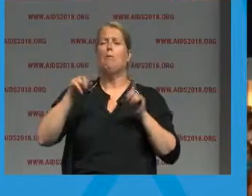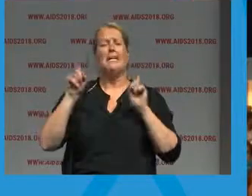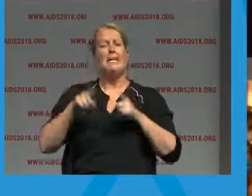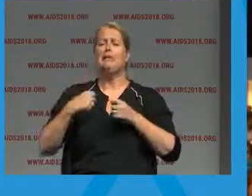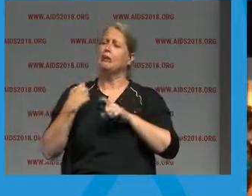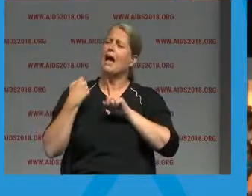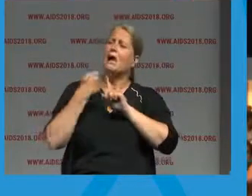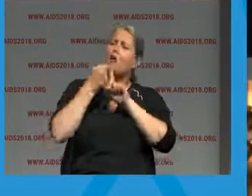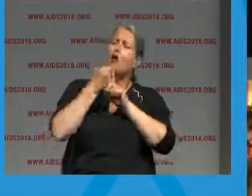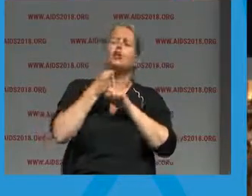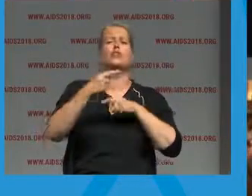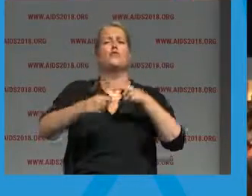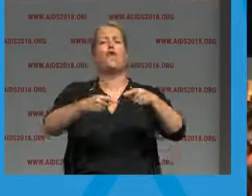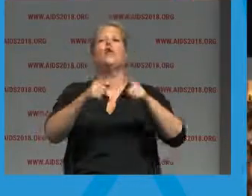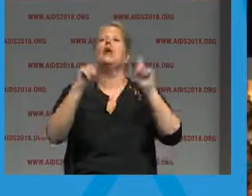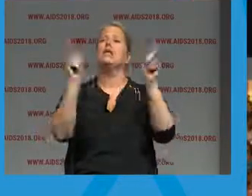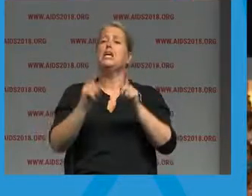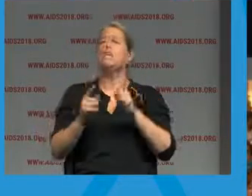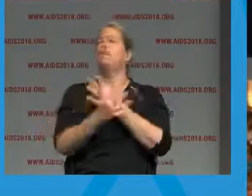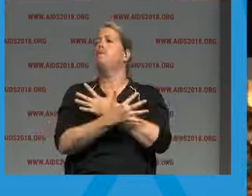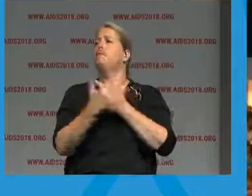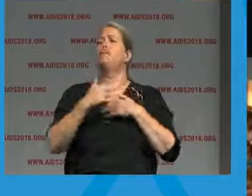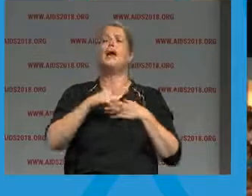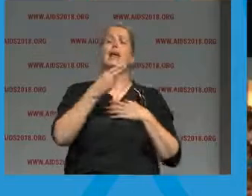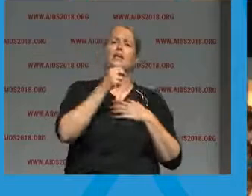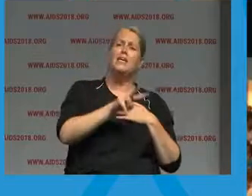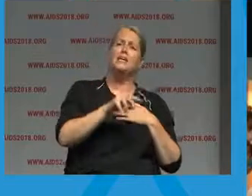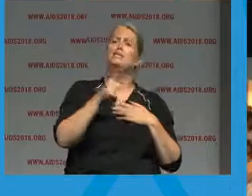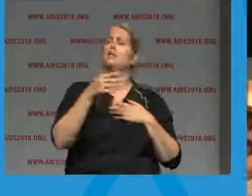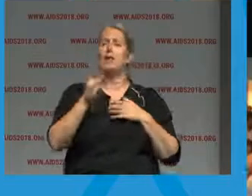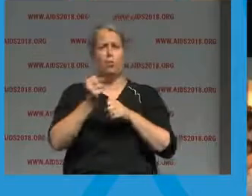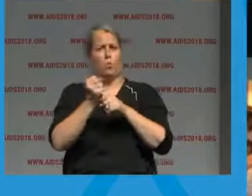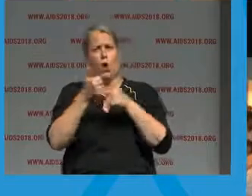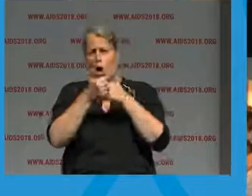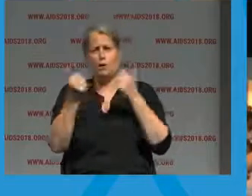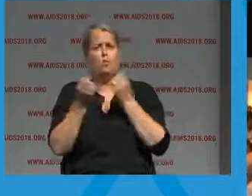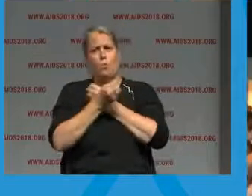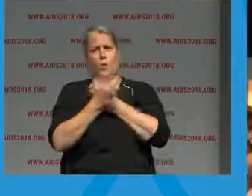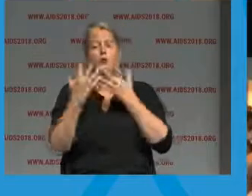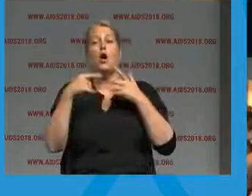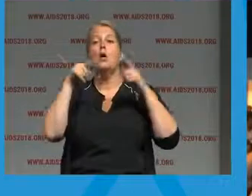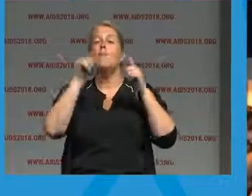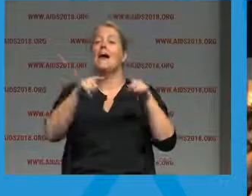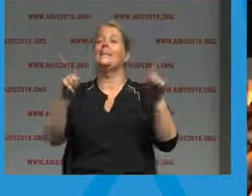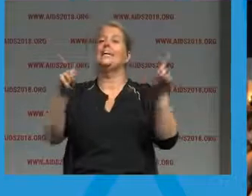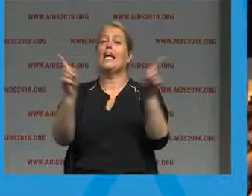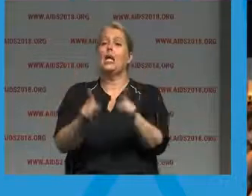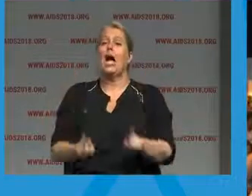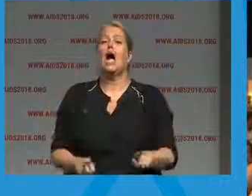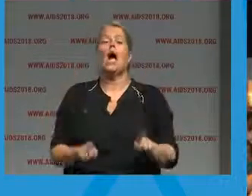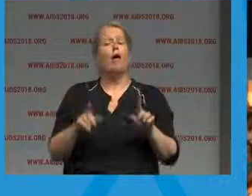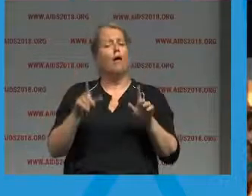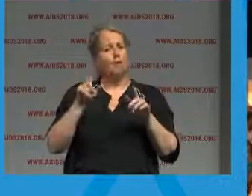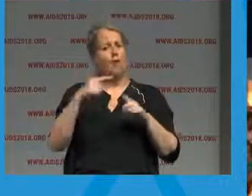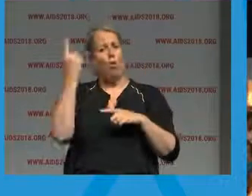and TB work, and they can do wonderful. And currently India is the only country which can provide low cost accessible medicines,